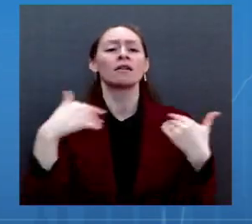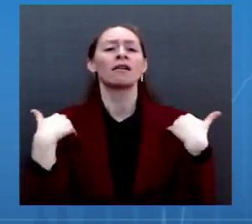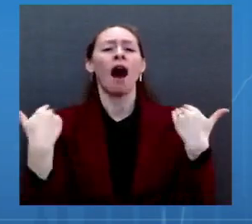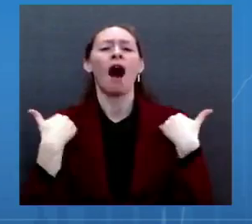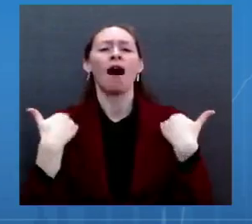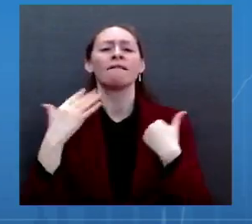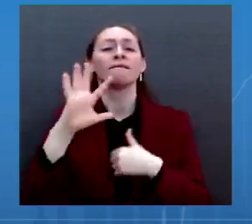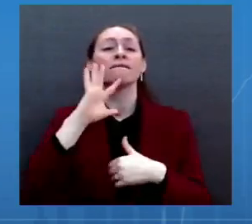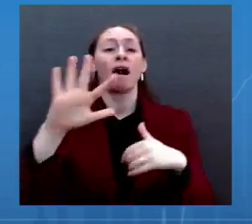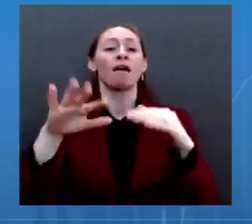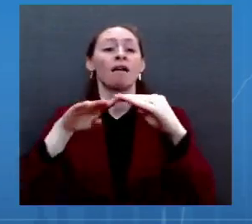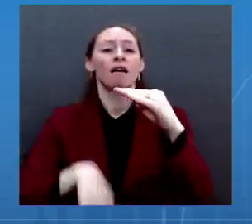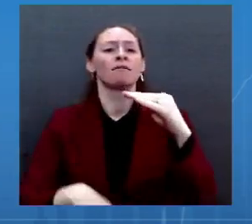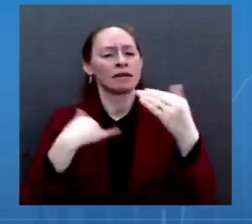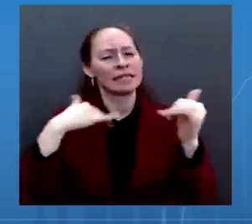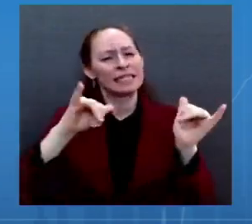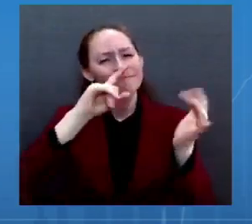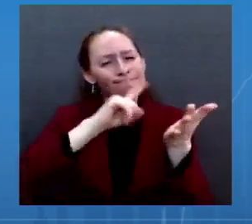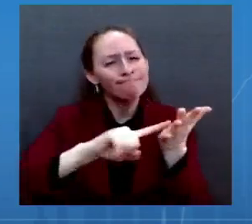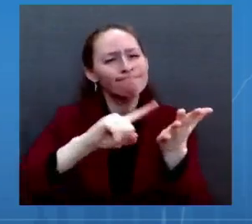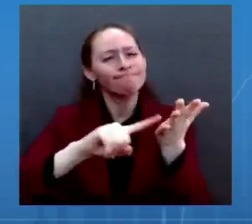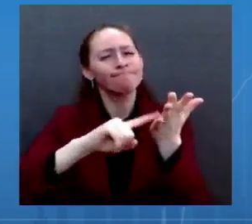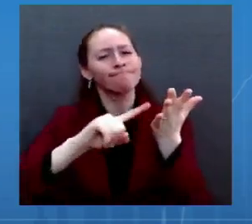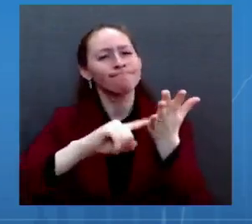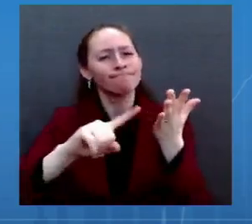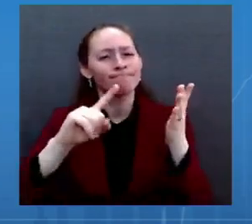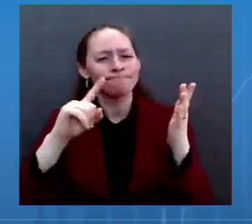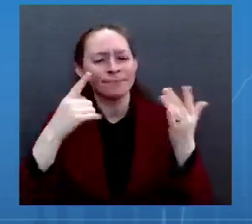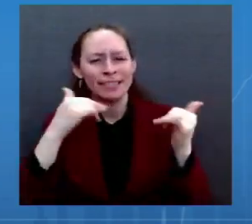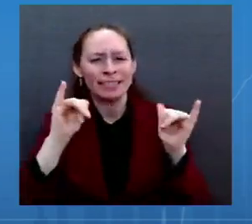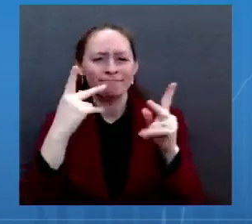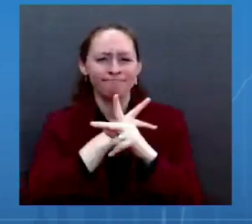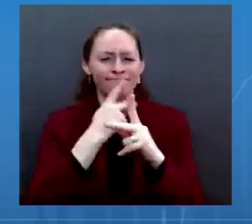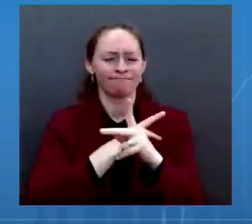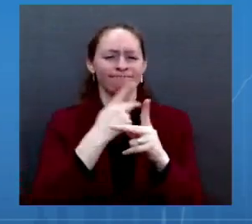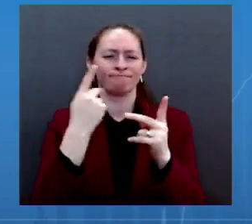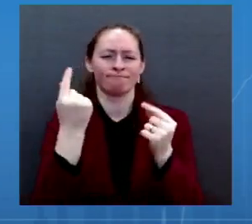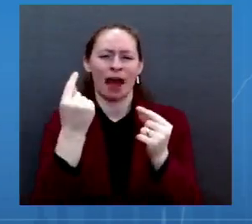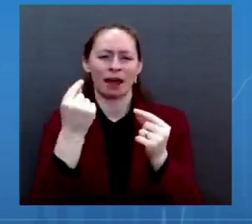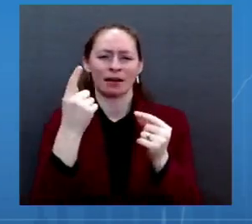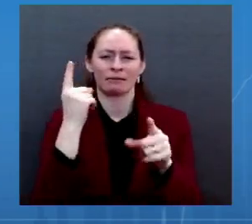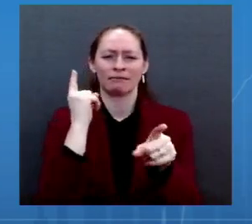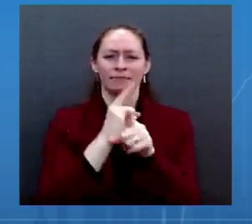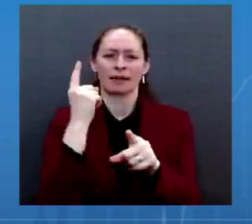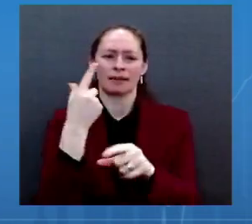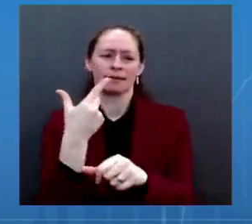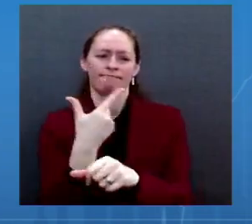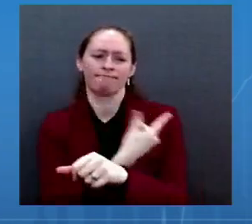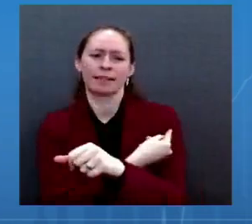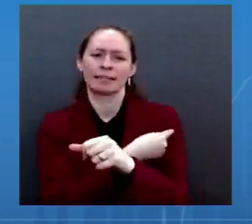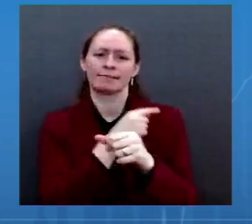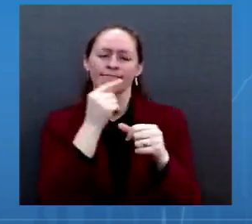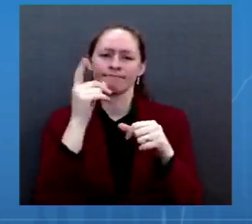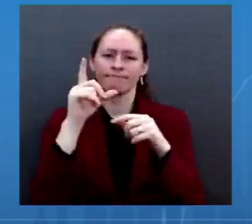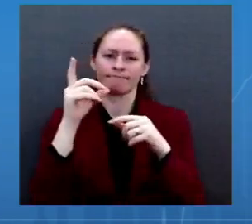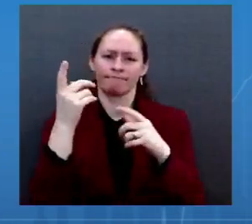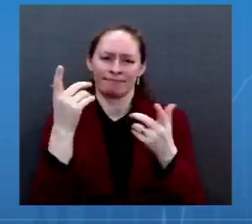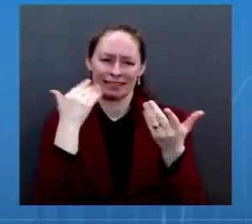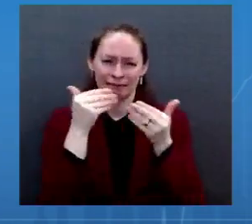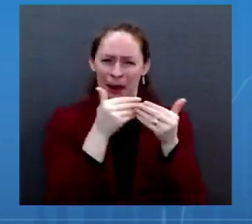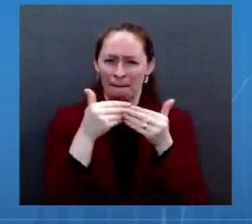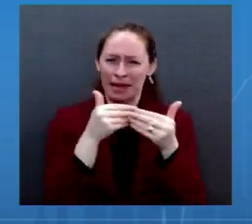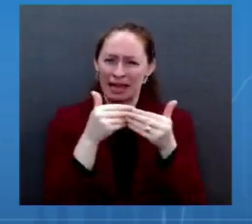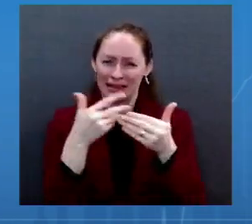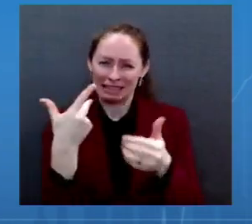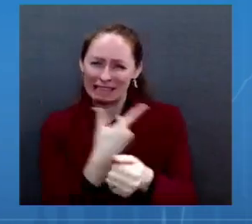ongoing and in individuals less than 5 years, hopefully in the first half, hopefully towards the earlier part of the